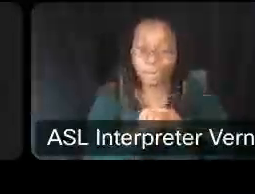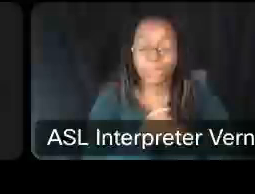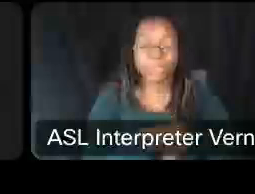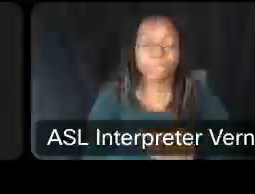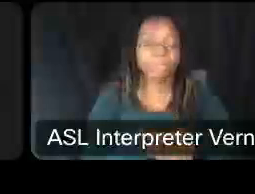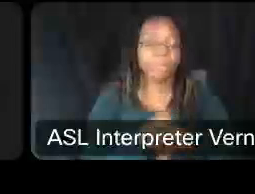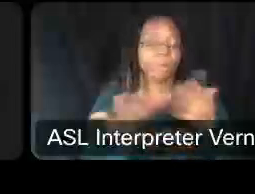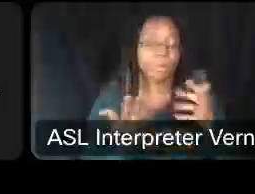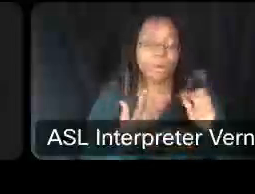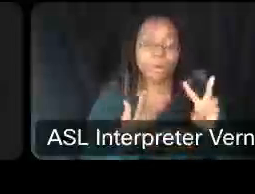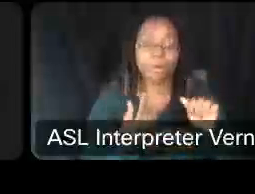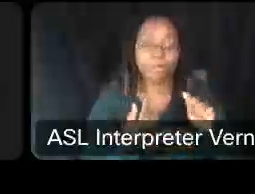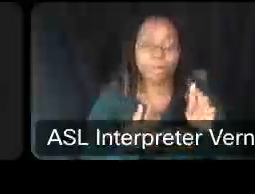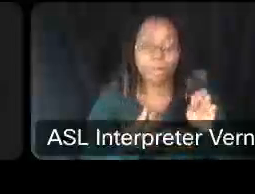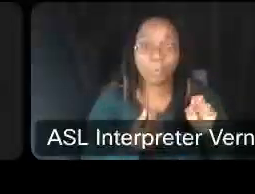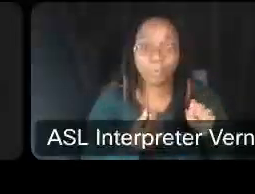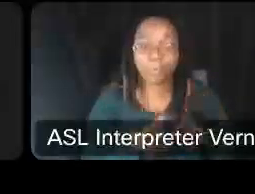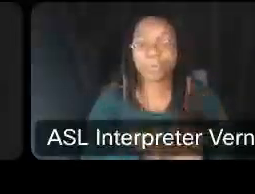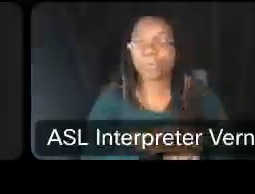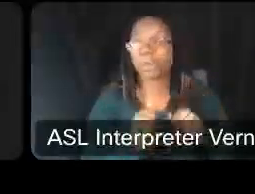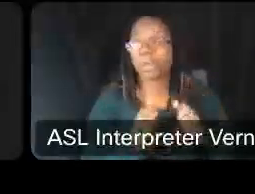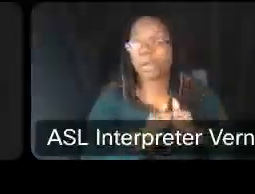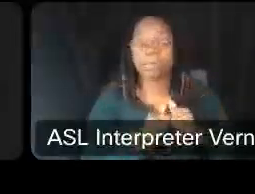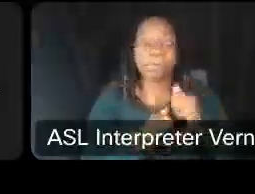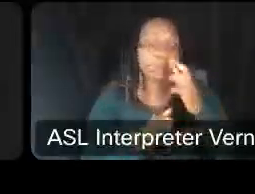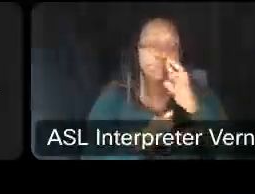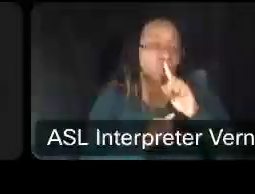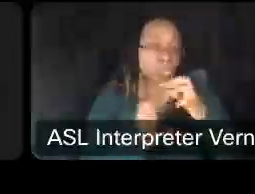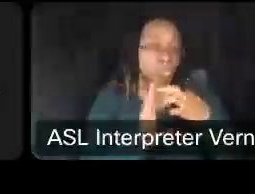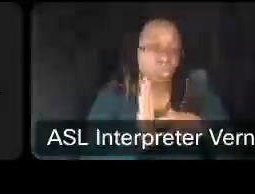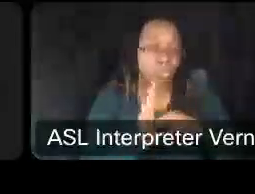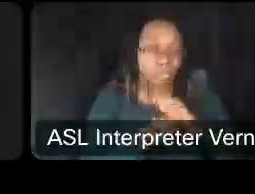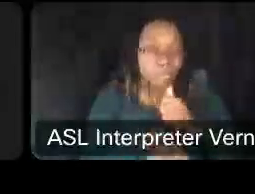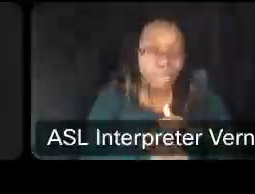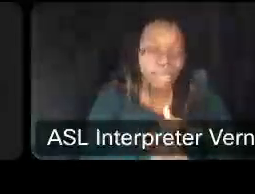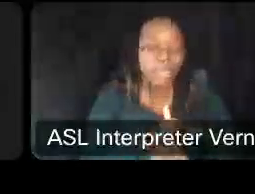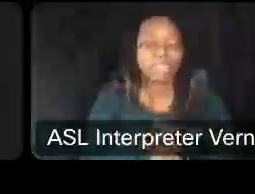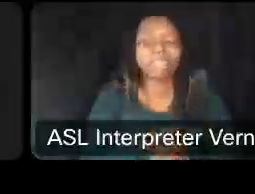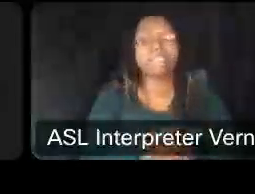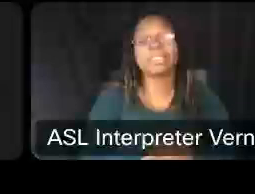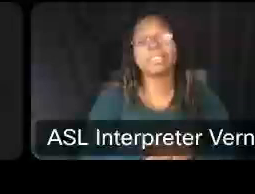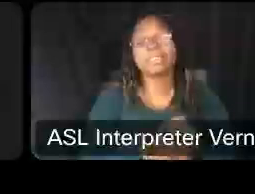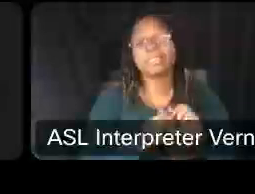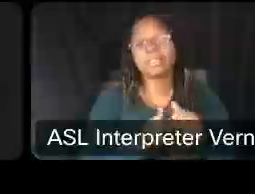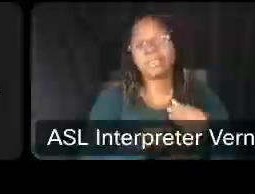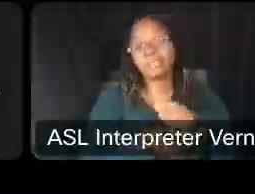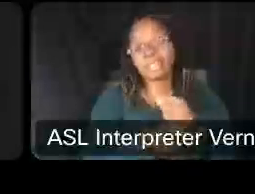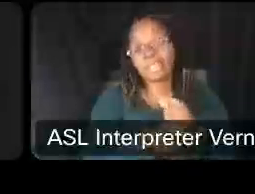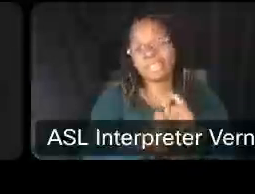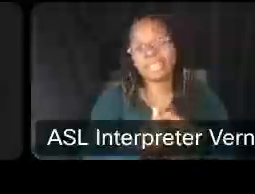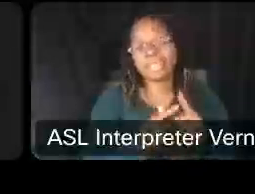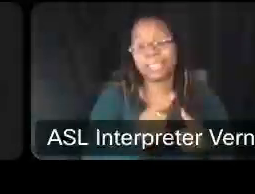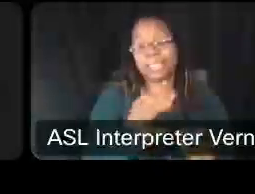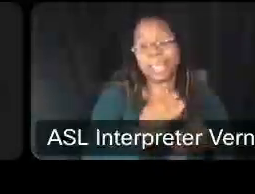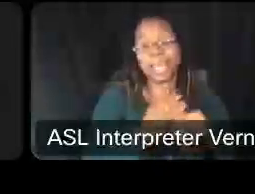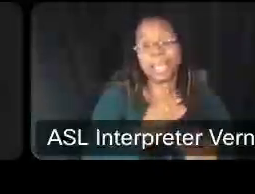are and how to get grounded. How do you set ground rules? How do you create and then add to group